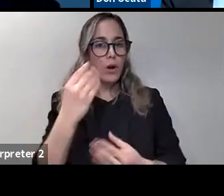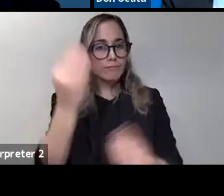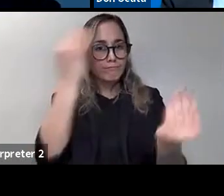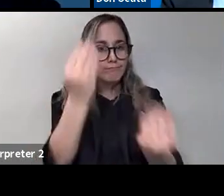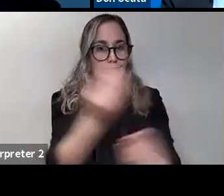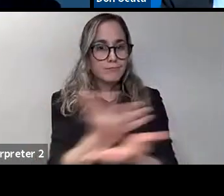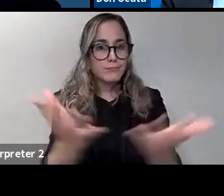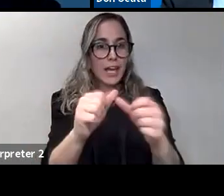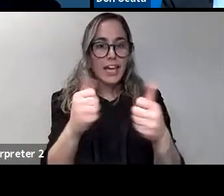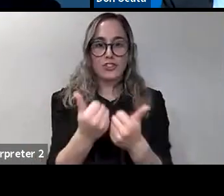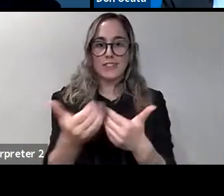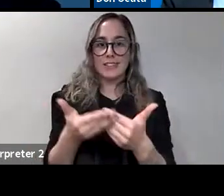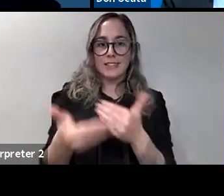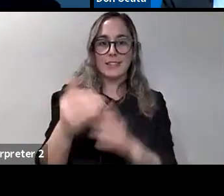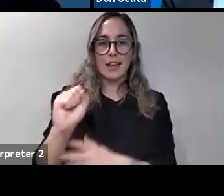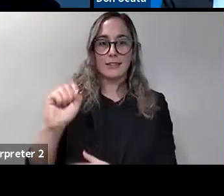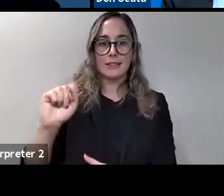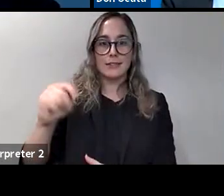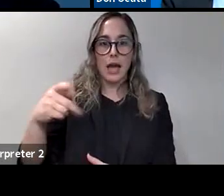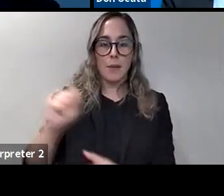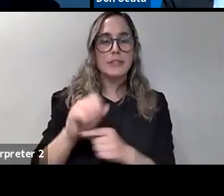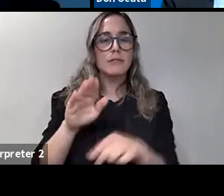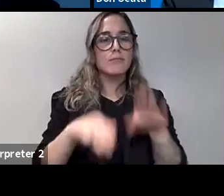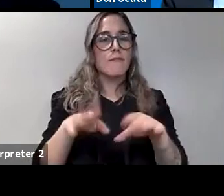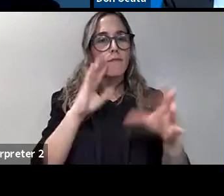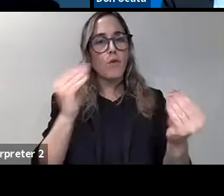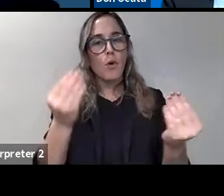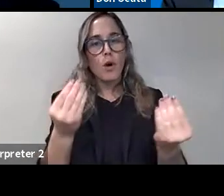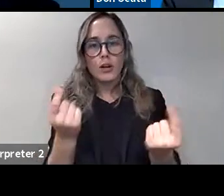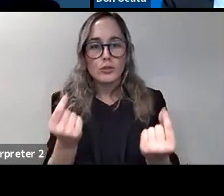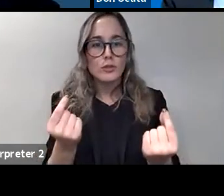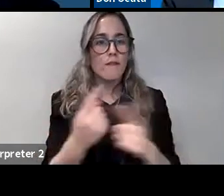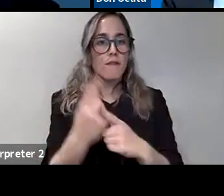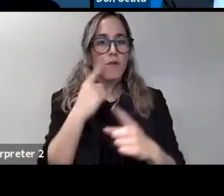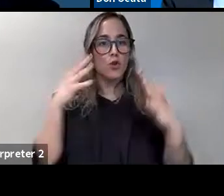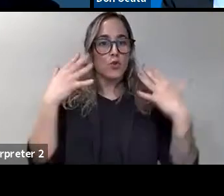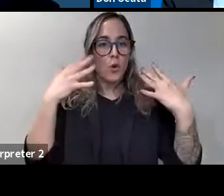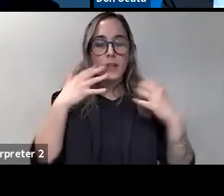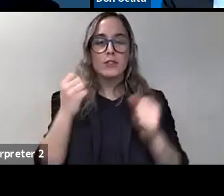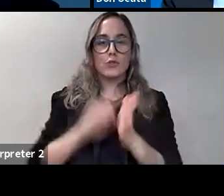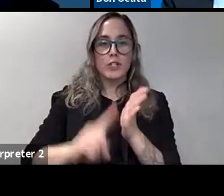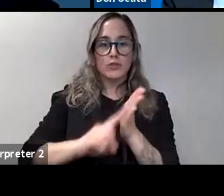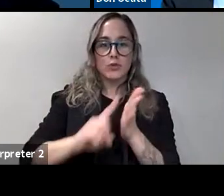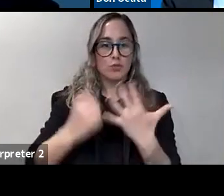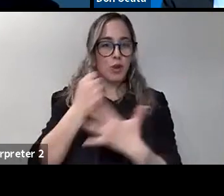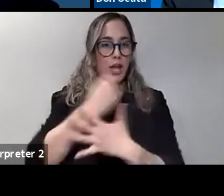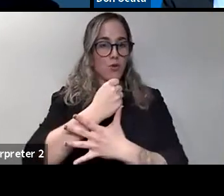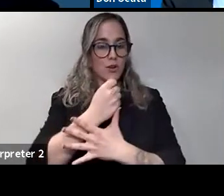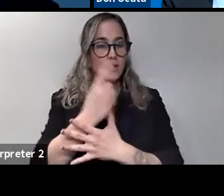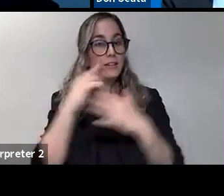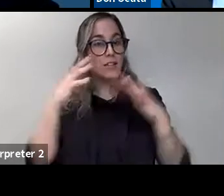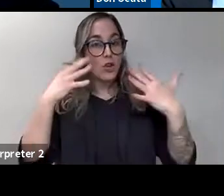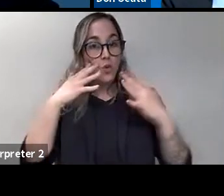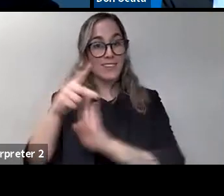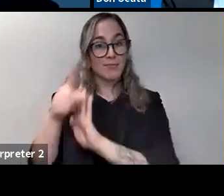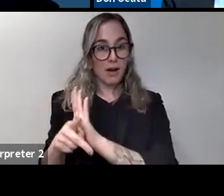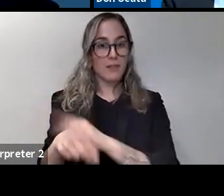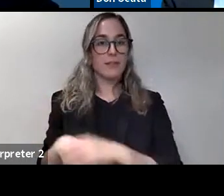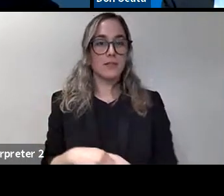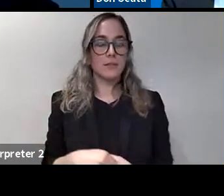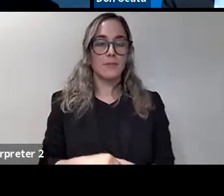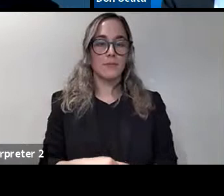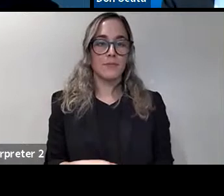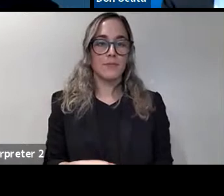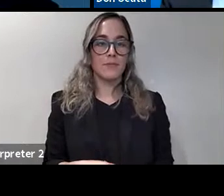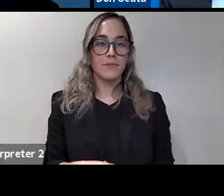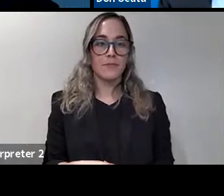next steps for informing noise research priorities and considerations on noise policies.